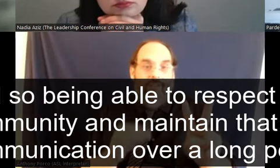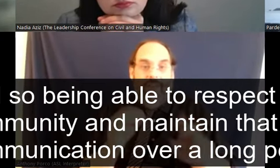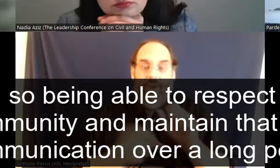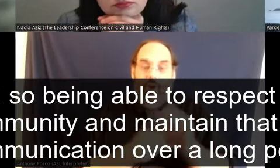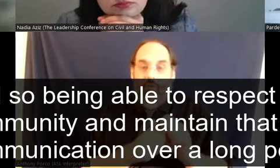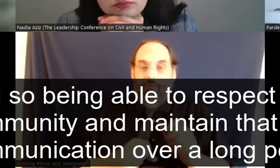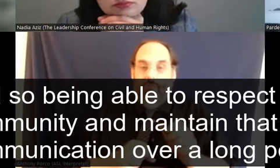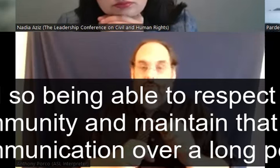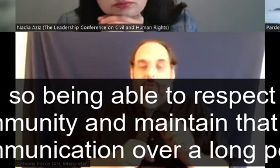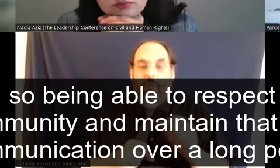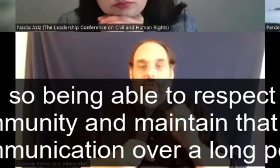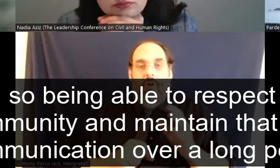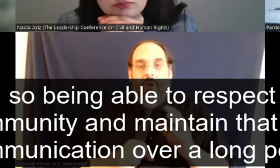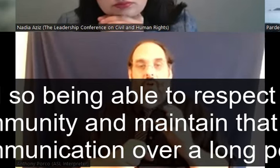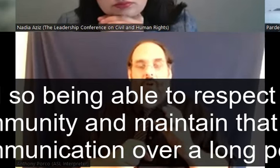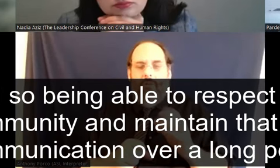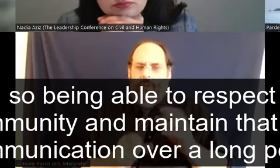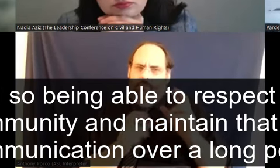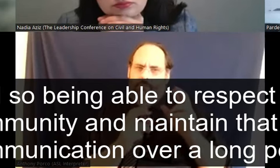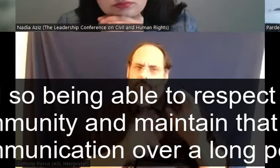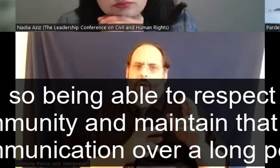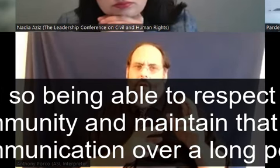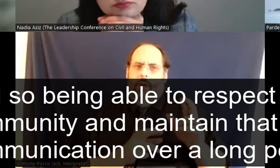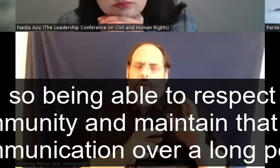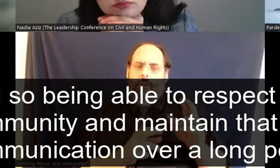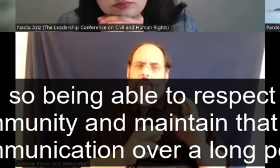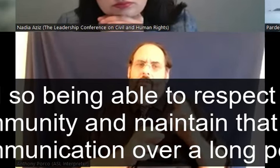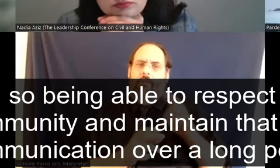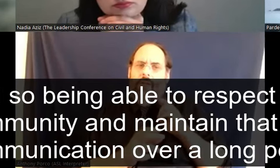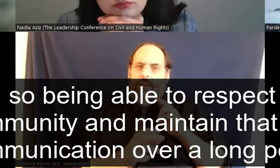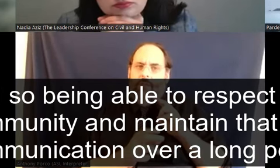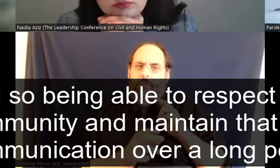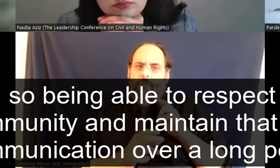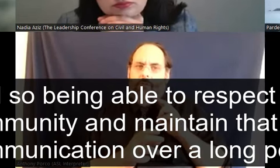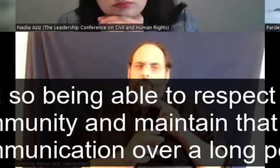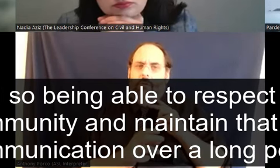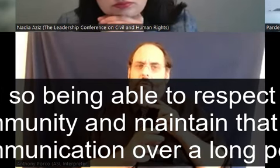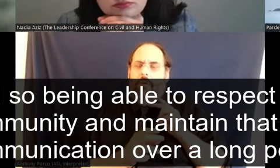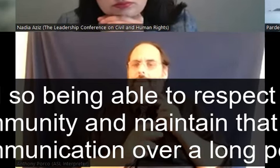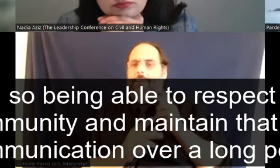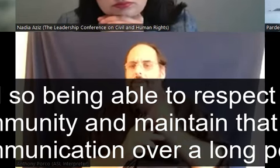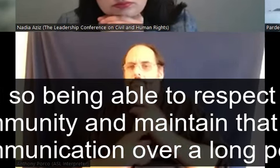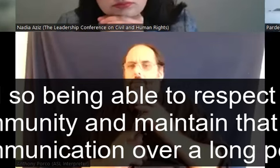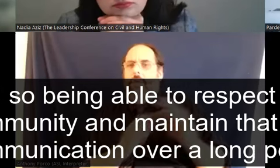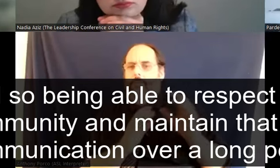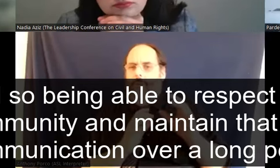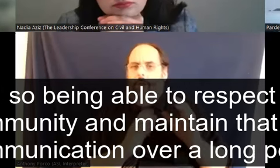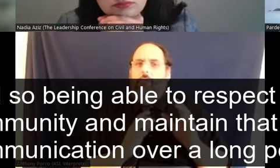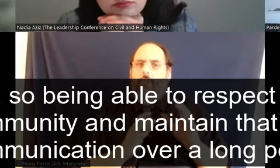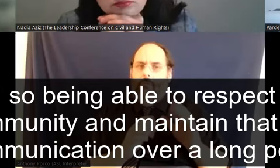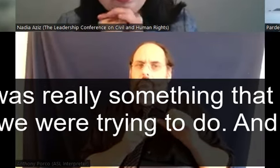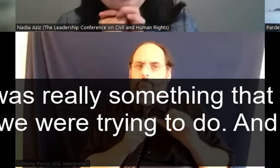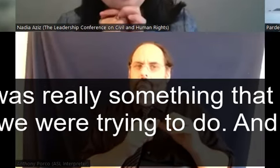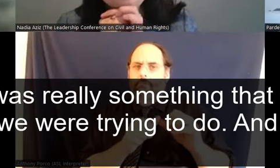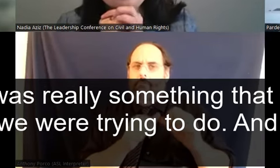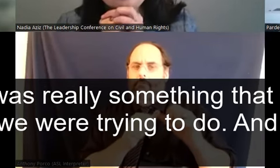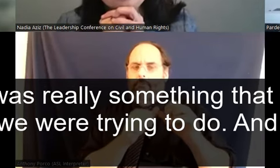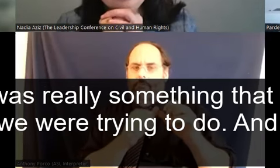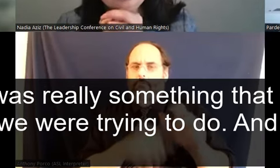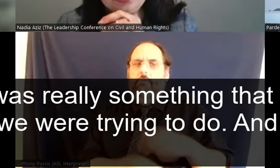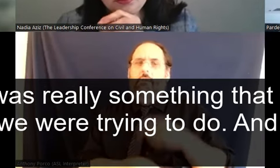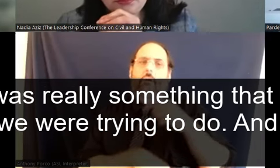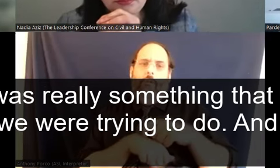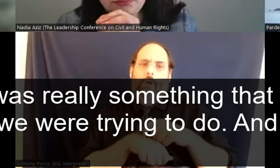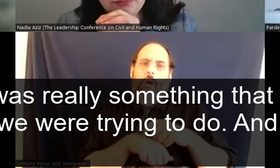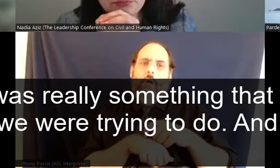being able to respect the victim community and maintain that line of communication over a long period of time